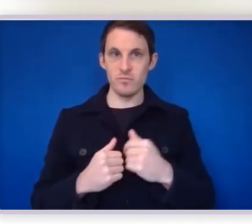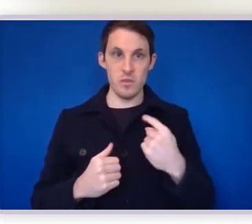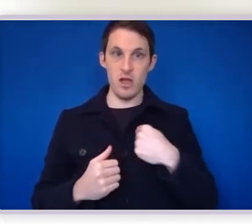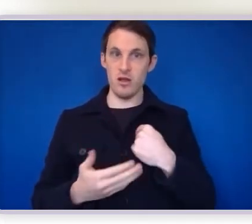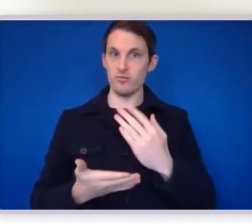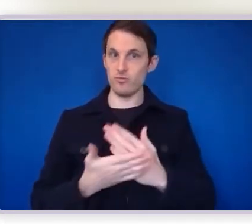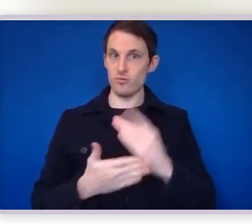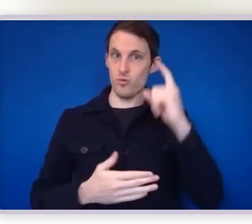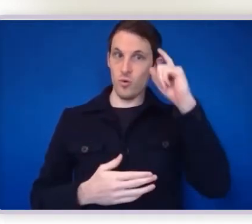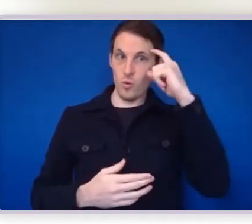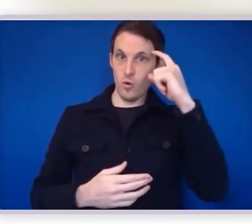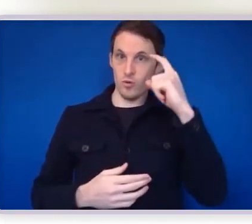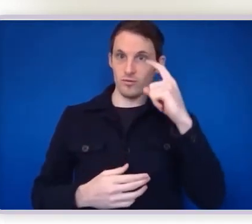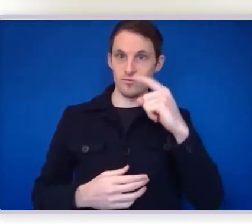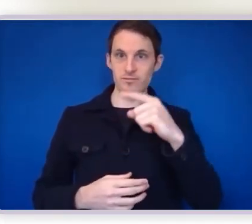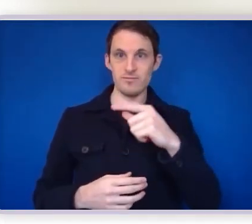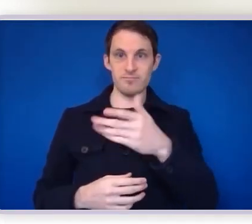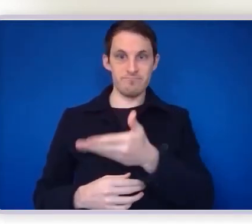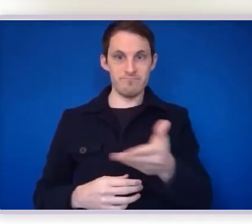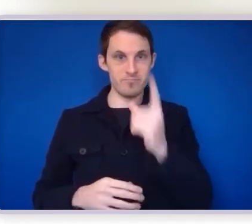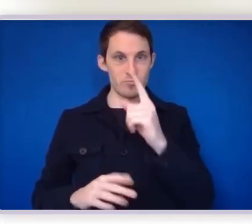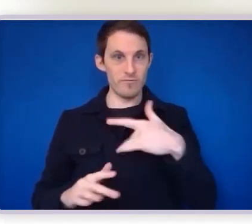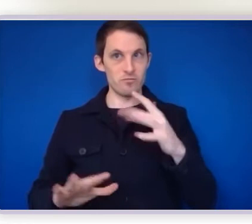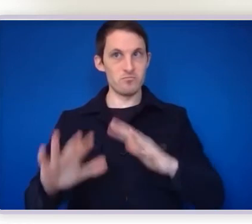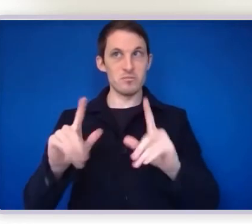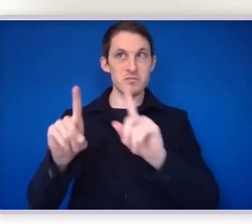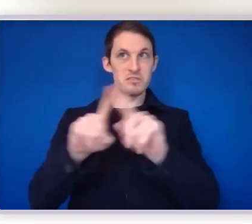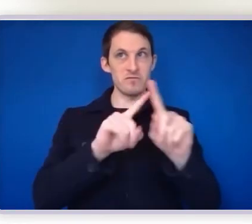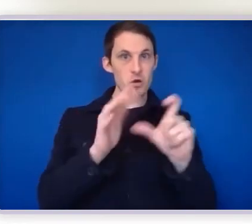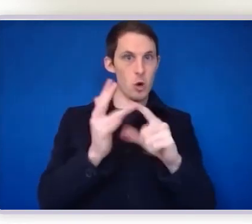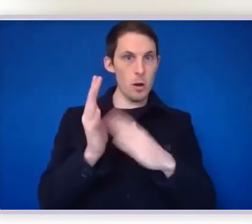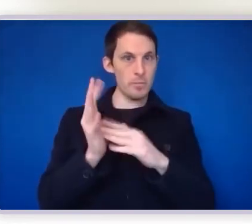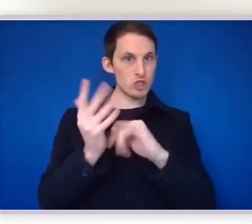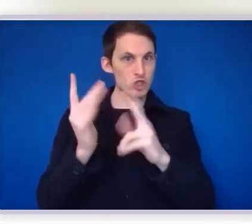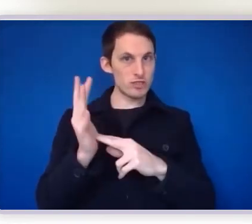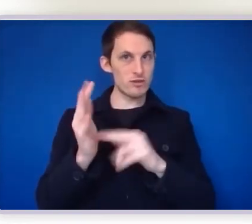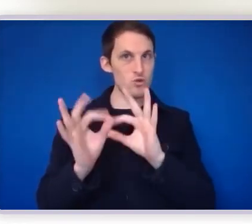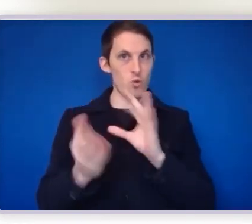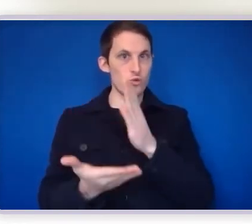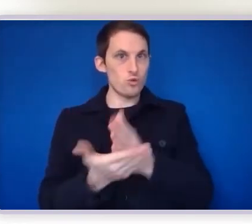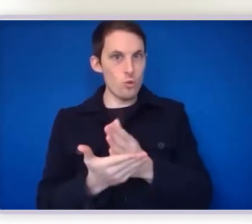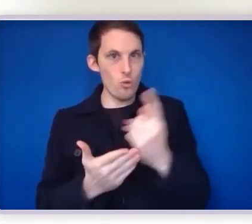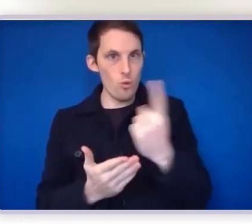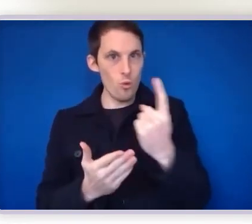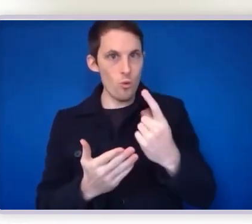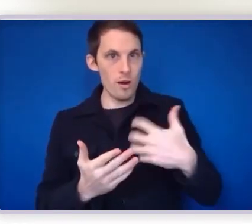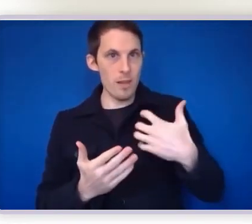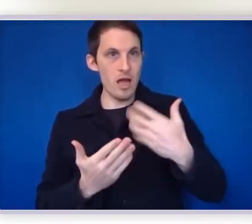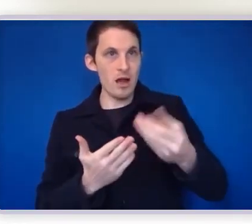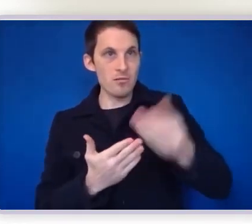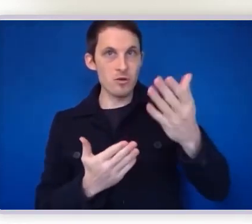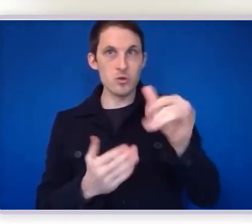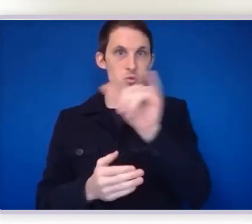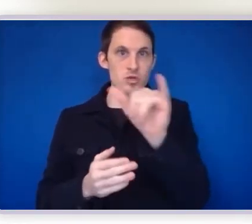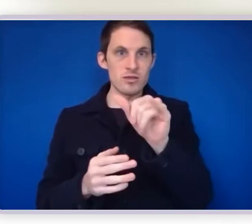there's a few different commissions which can be confusing, and I worry about people unsure who to complain to, and so not